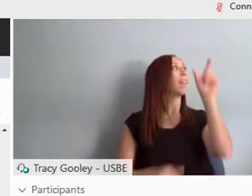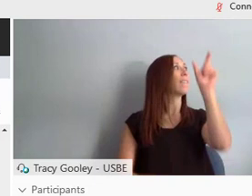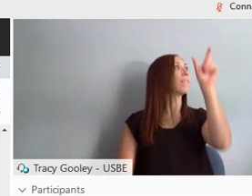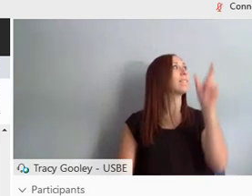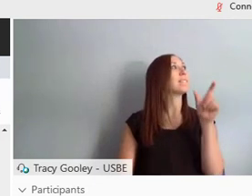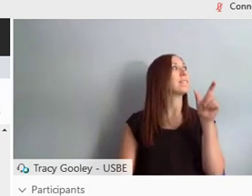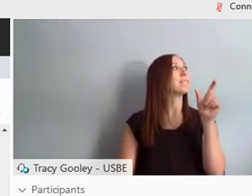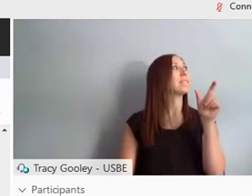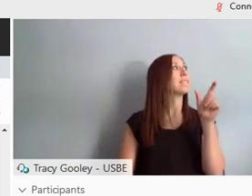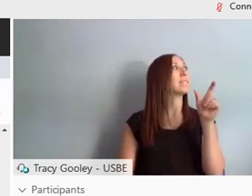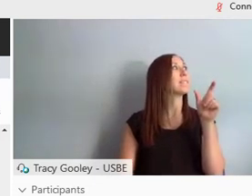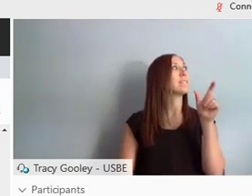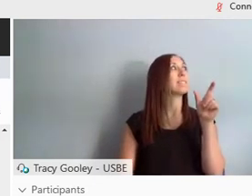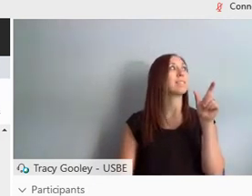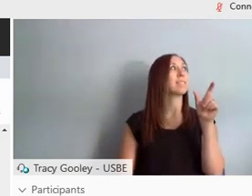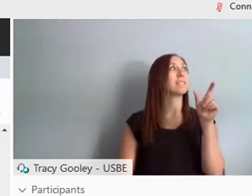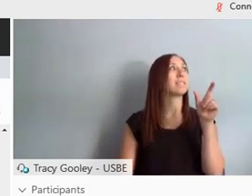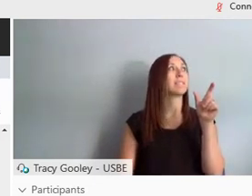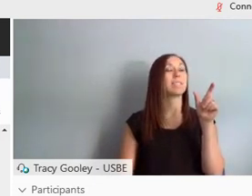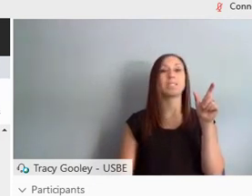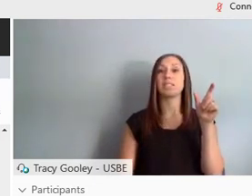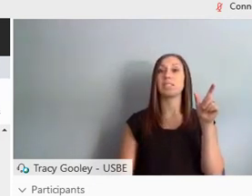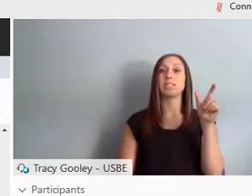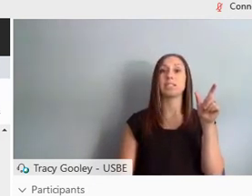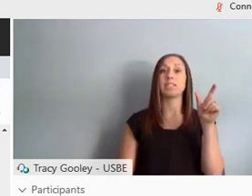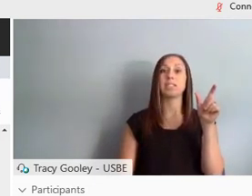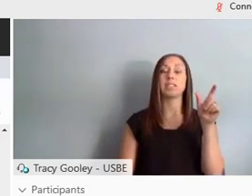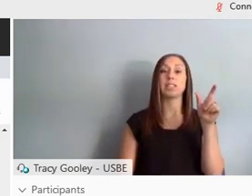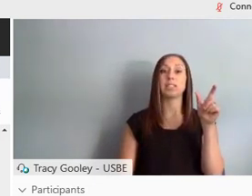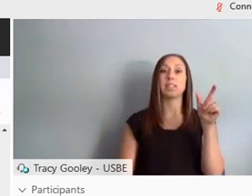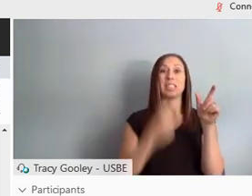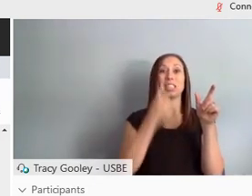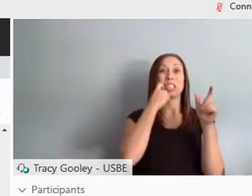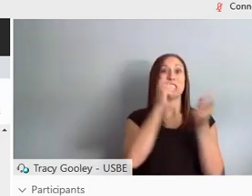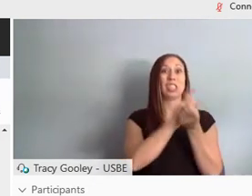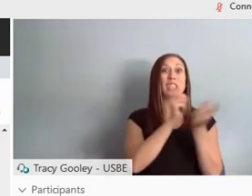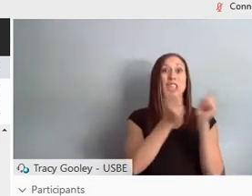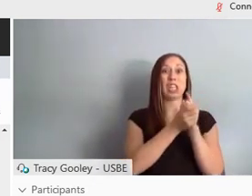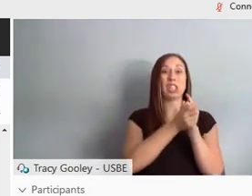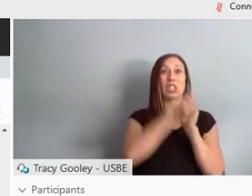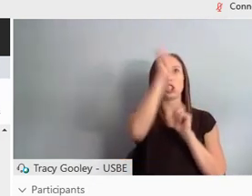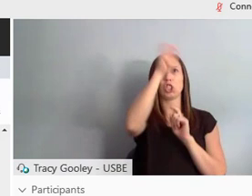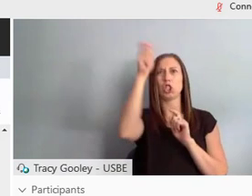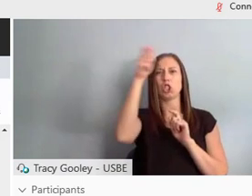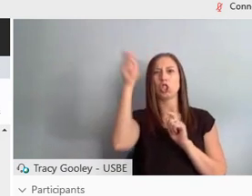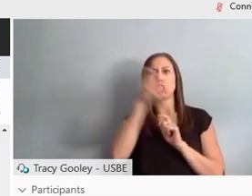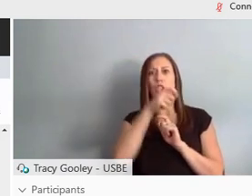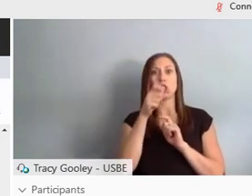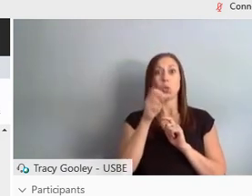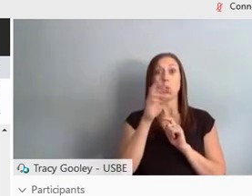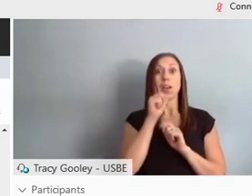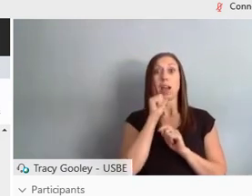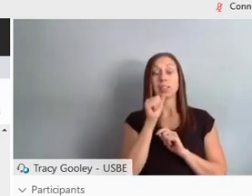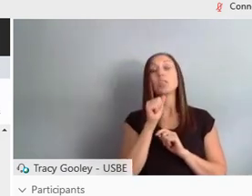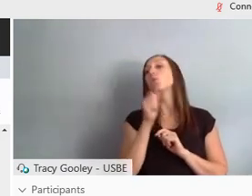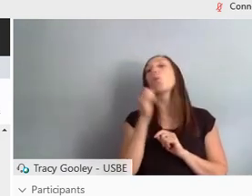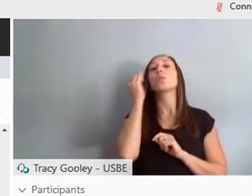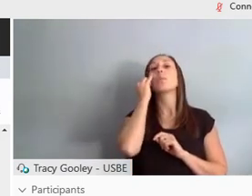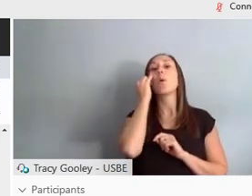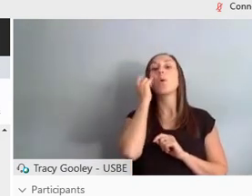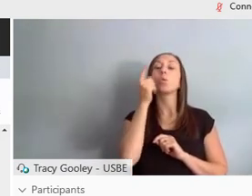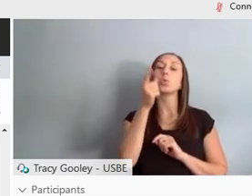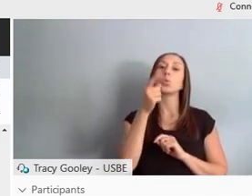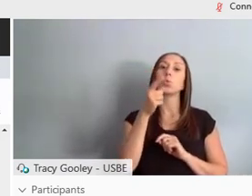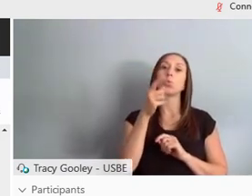left-hand side that it just changed all of the responses to incorrect. So say you have